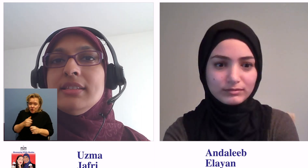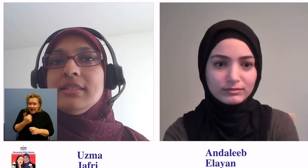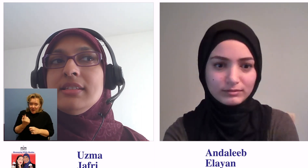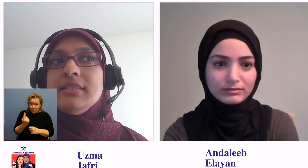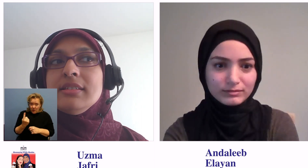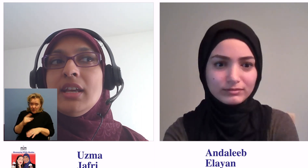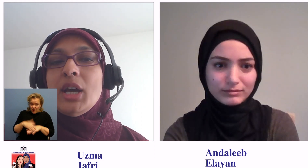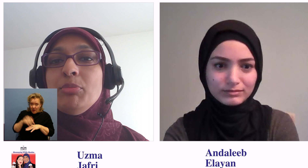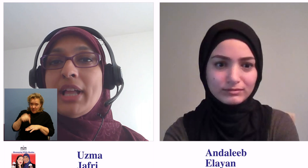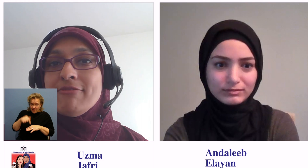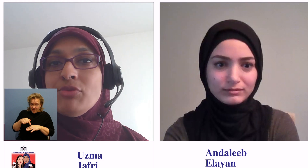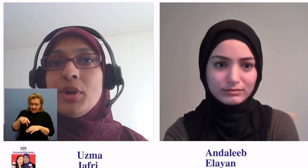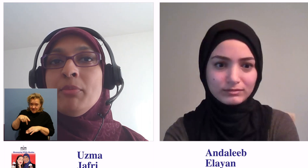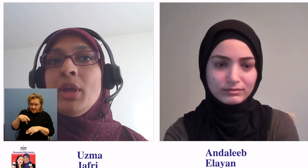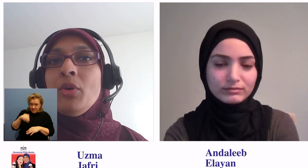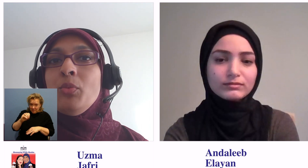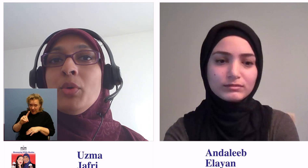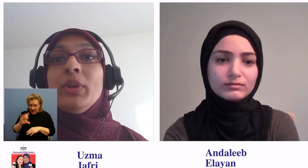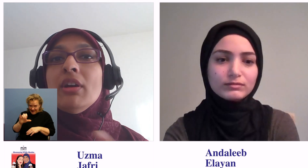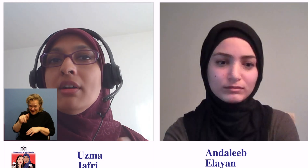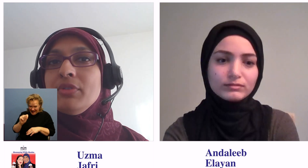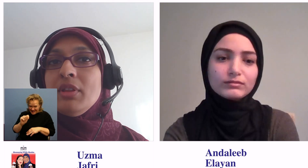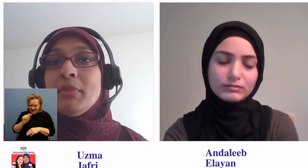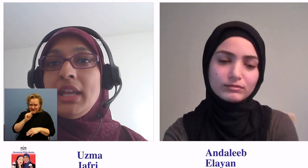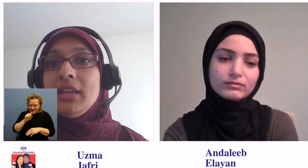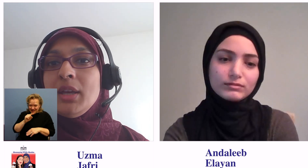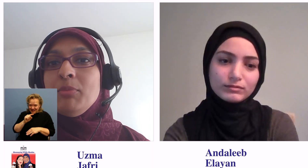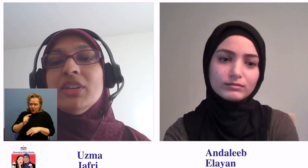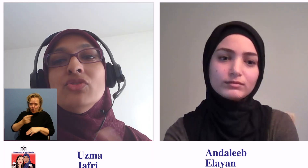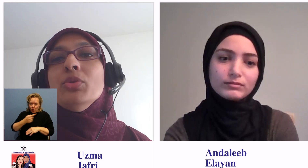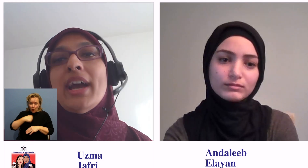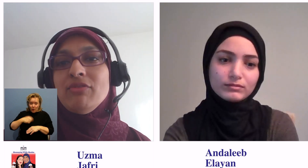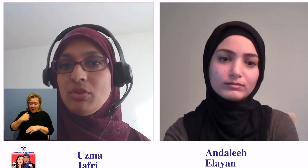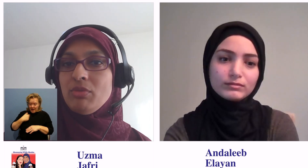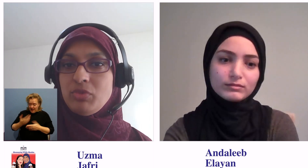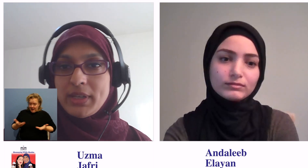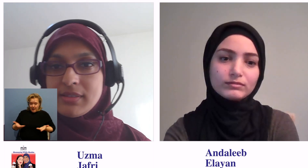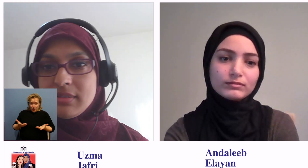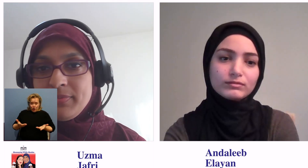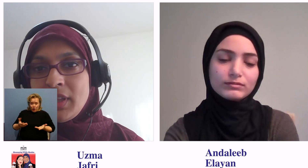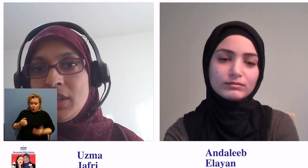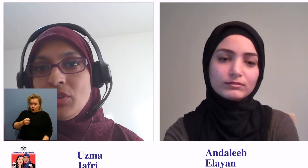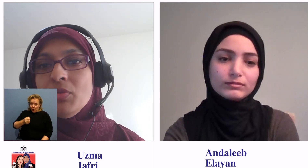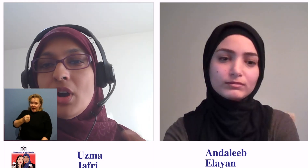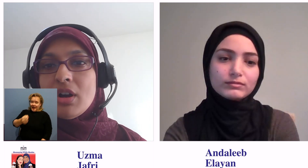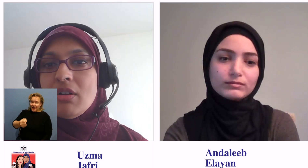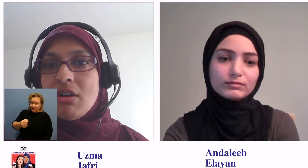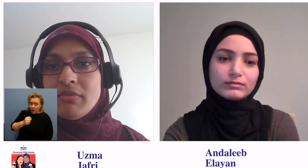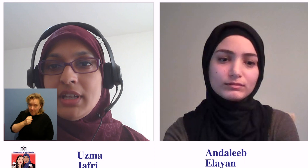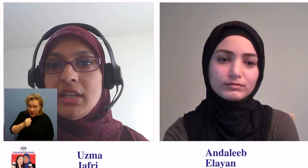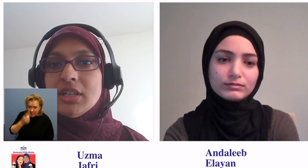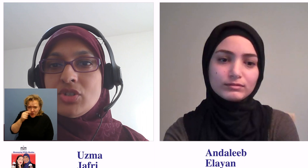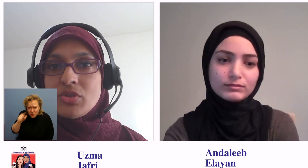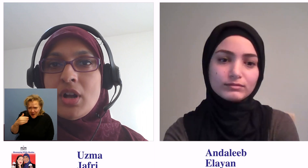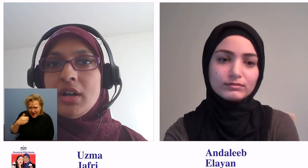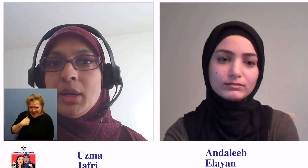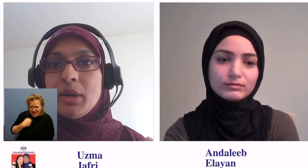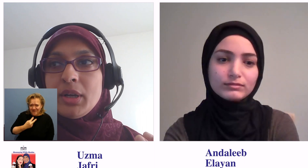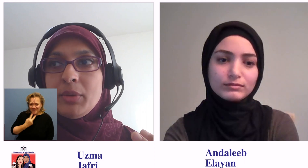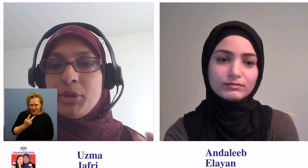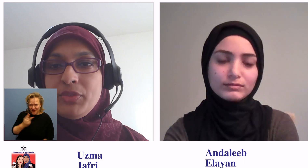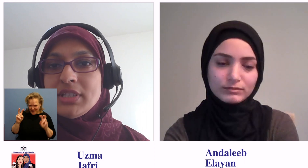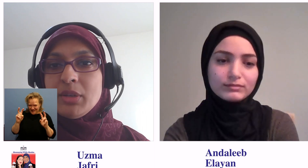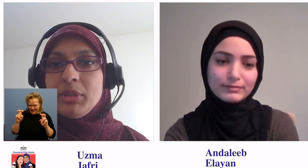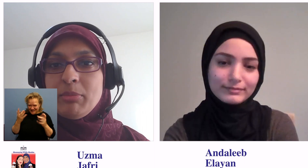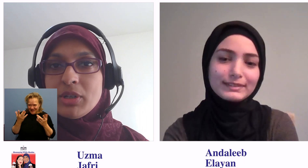podcast. This is a platform where we offer the mic because you have your own voice. You are already a strong,